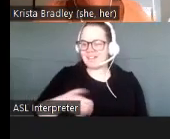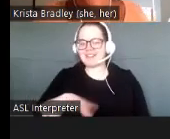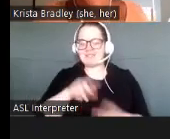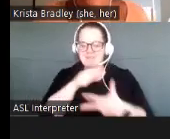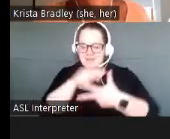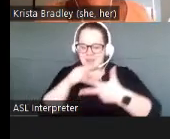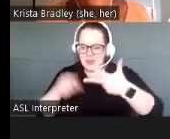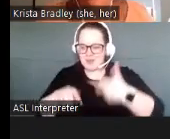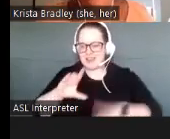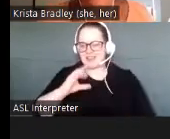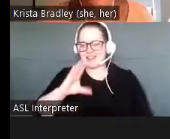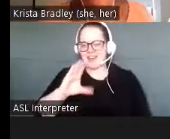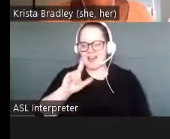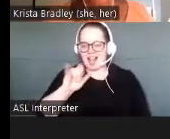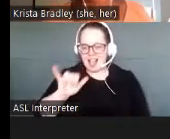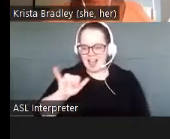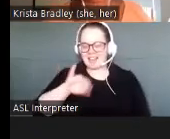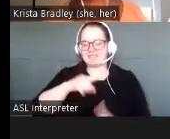Trish.